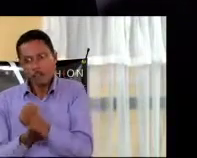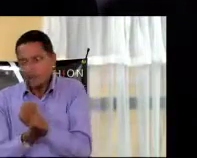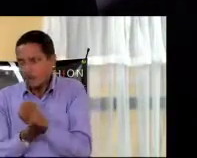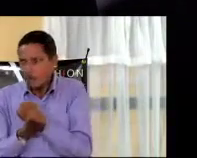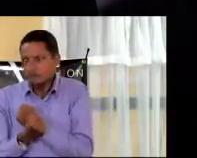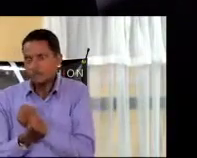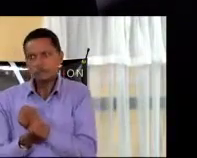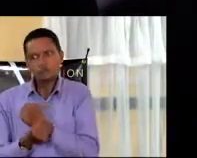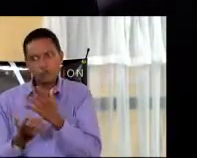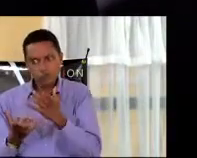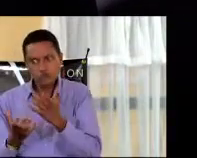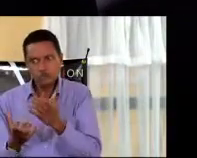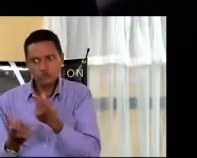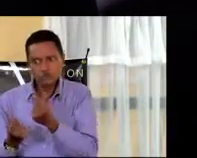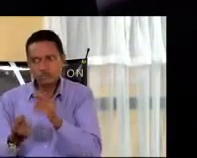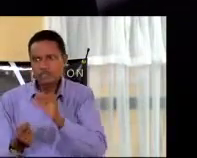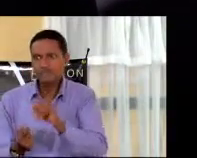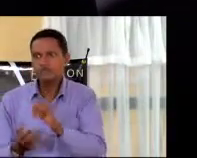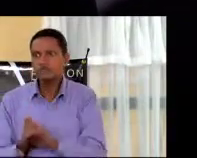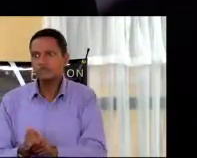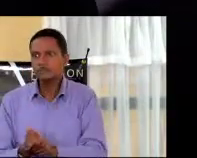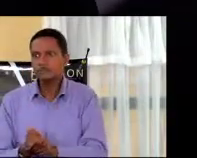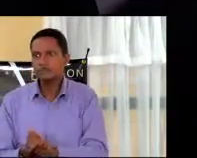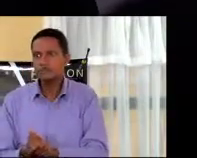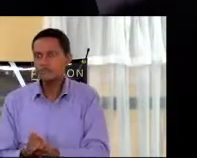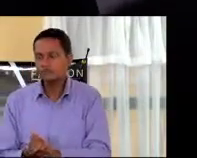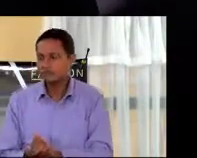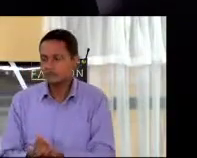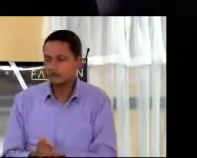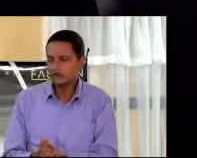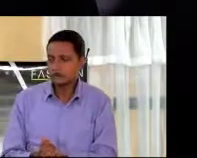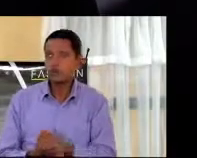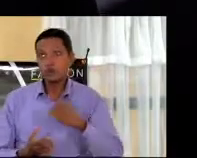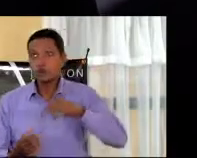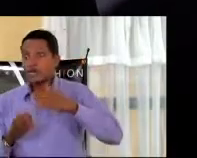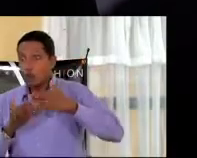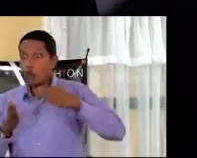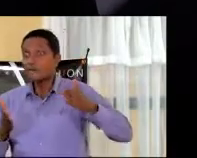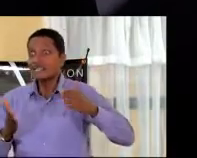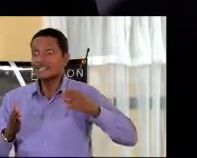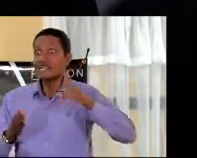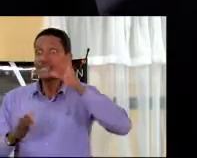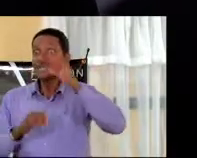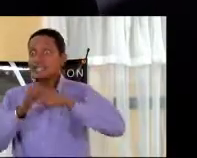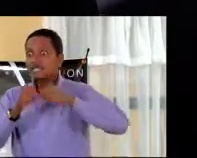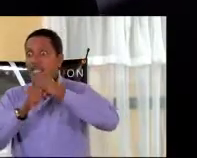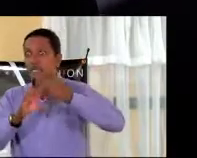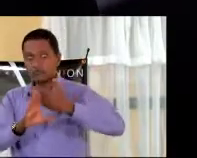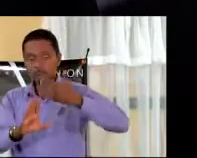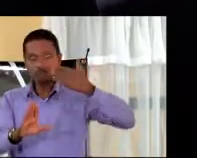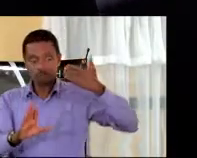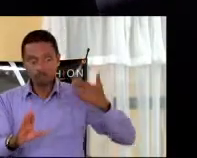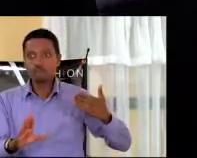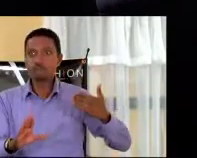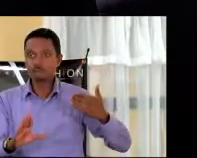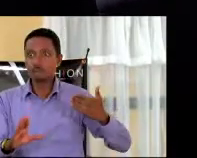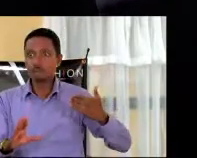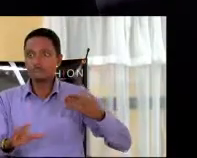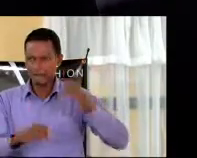we opened 8 years ago, which was during a recession time also, and the pressure on us